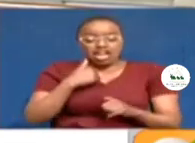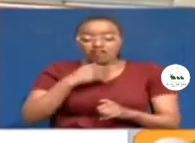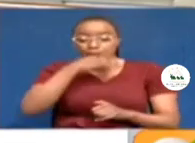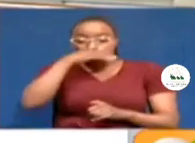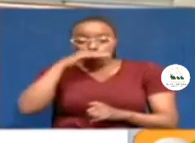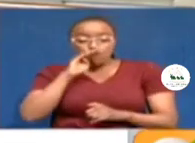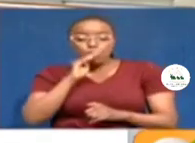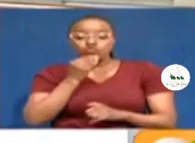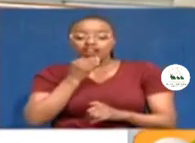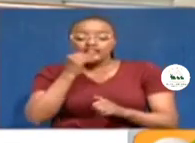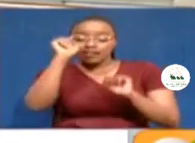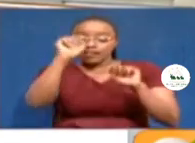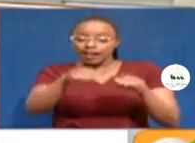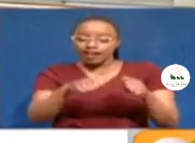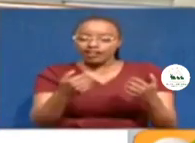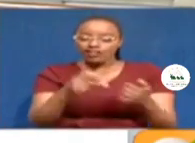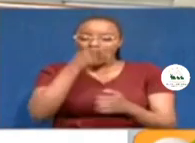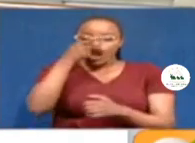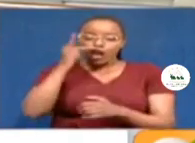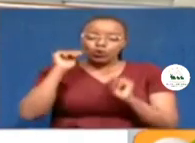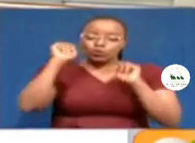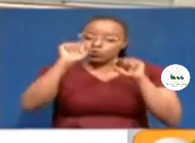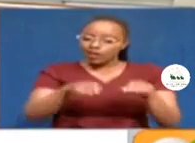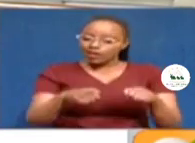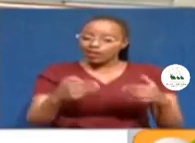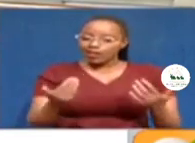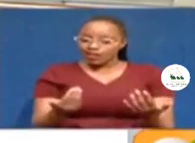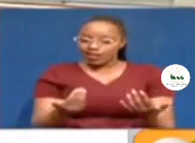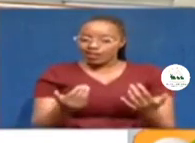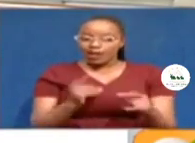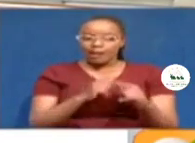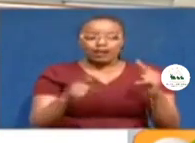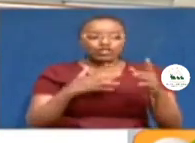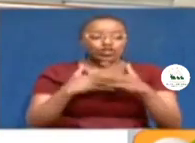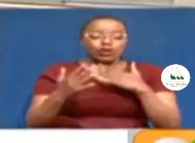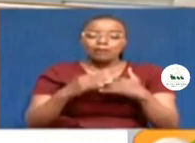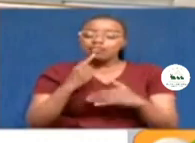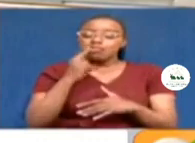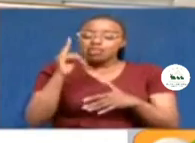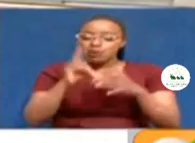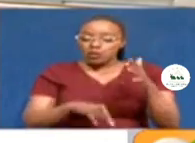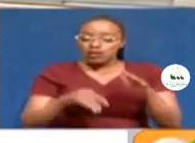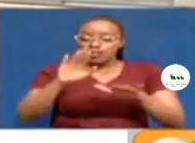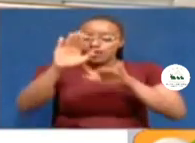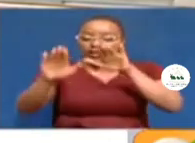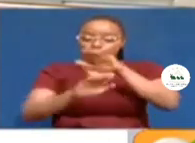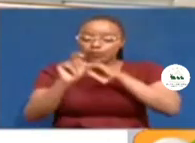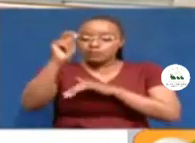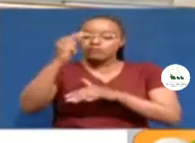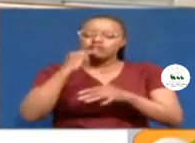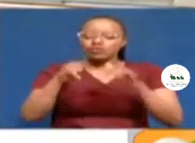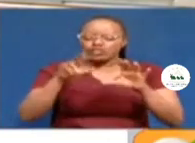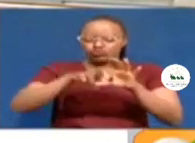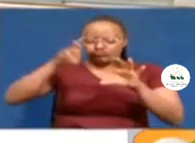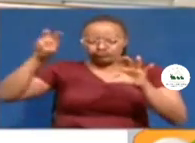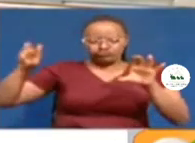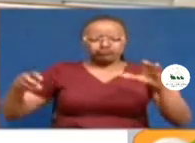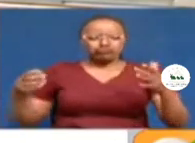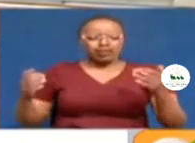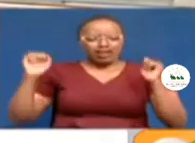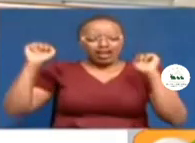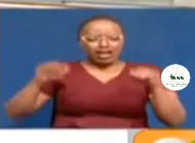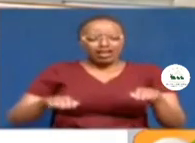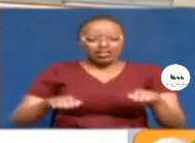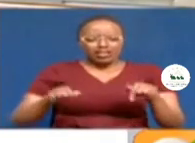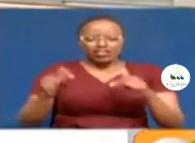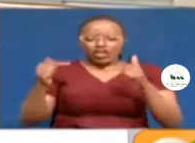can claim it, Kalonzo Musyoka can claim it. No wonder they tell the deputy president to step aside.